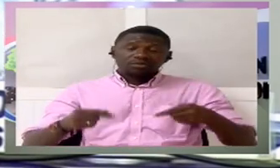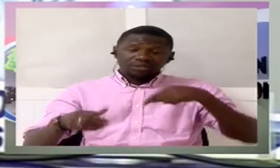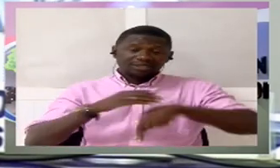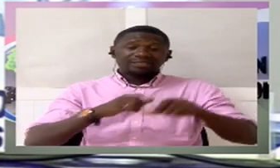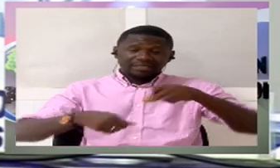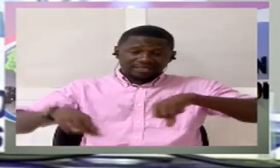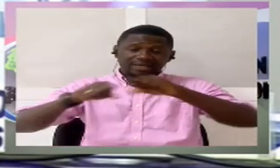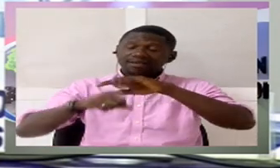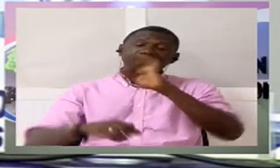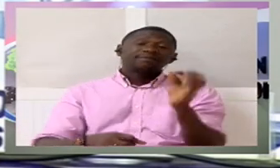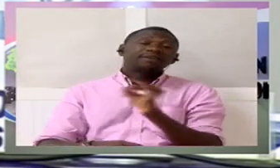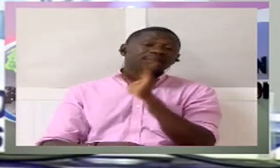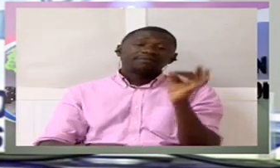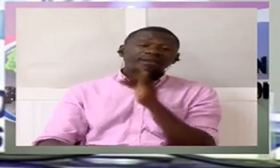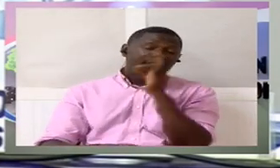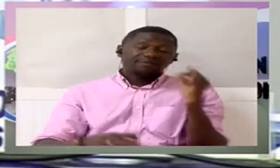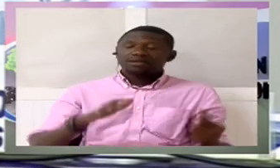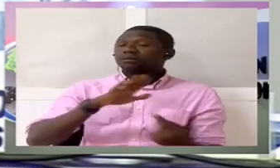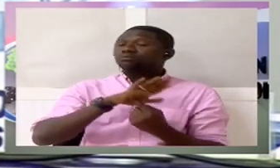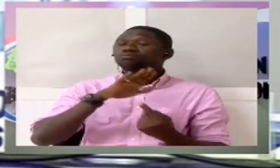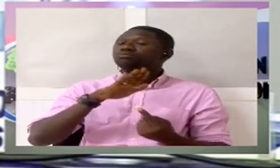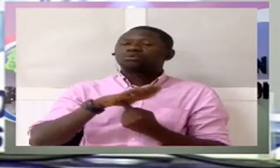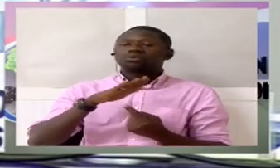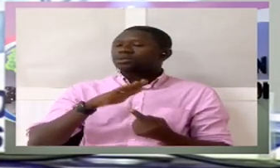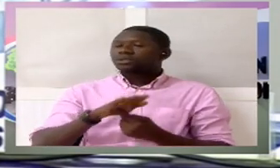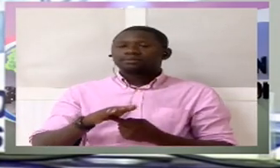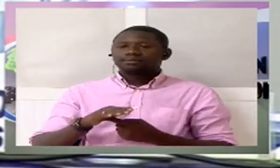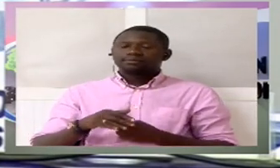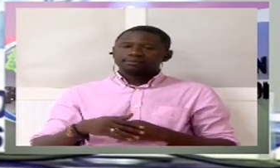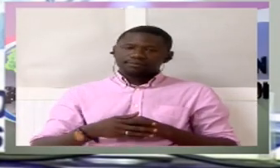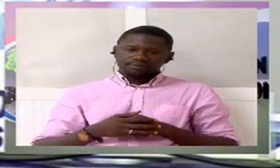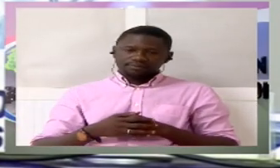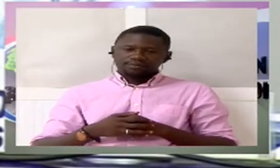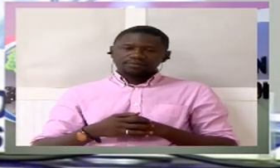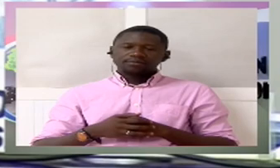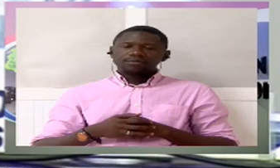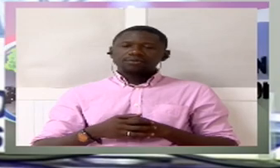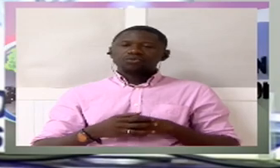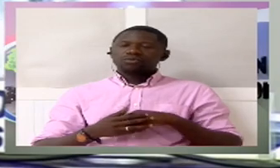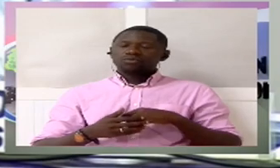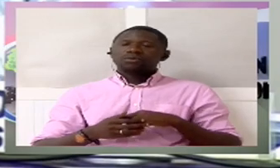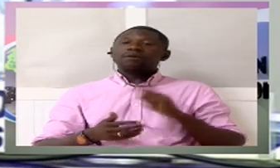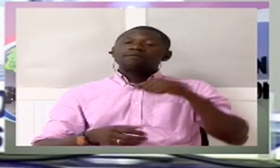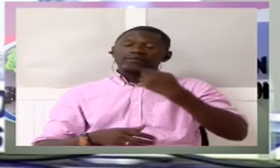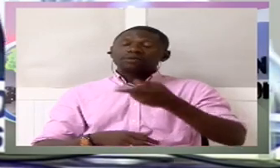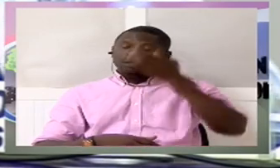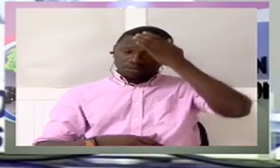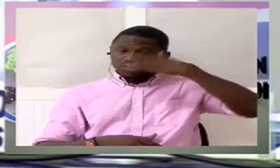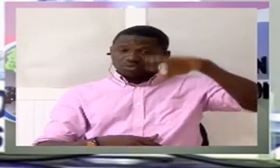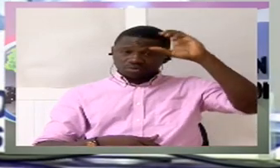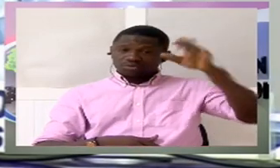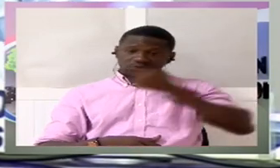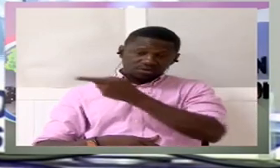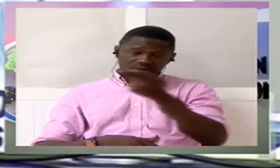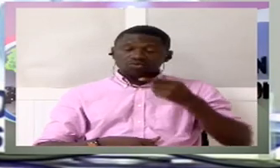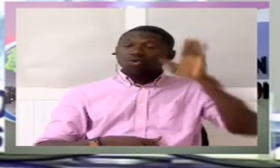very important. Wala na ila sedaro wala karola kuma ya tabakele. So for the commission to understand the system